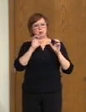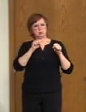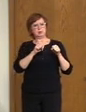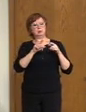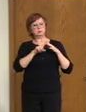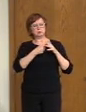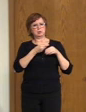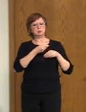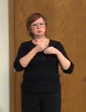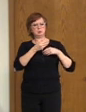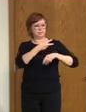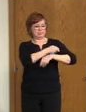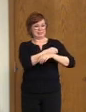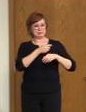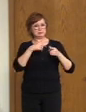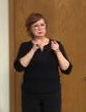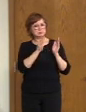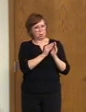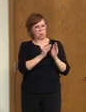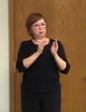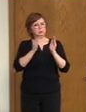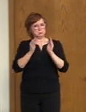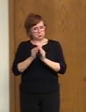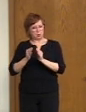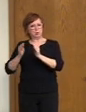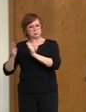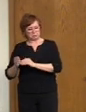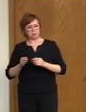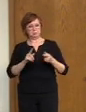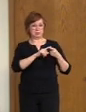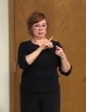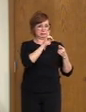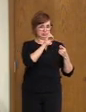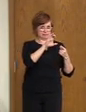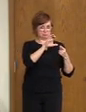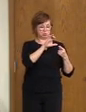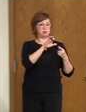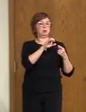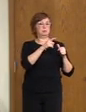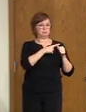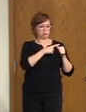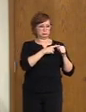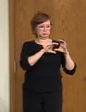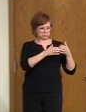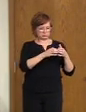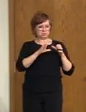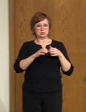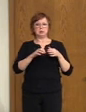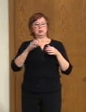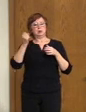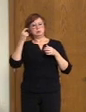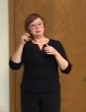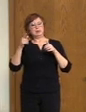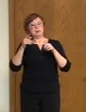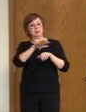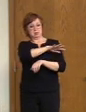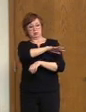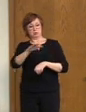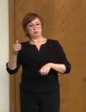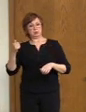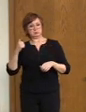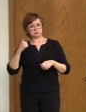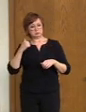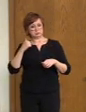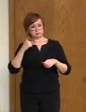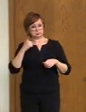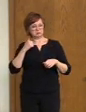starting this December. Initially, there's going to be limited quantities of the vaccine available to each province, and as such, each